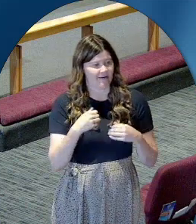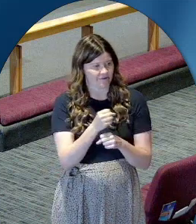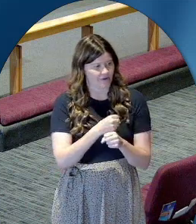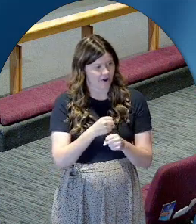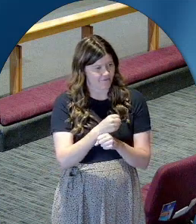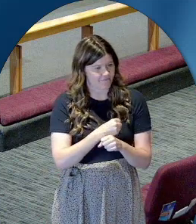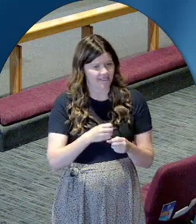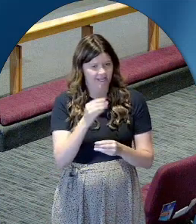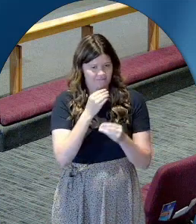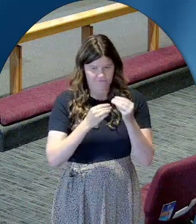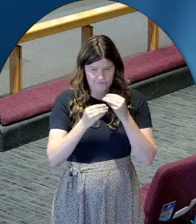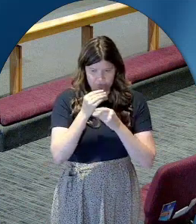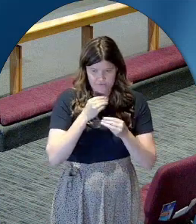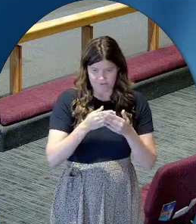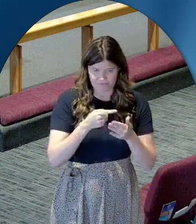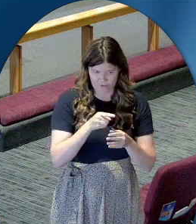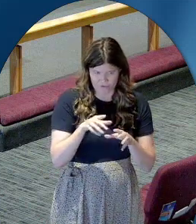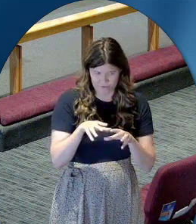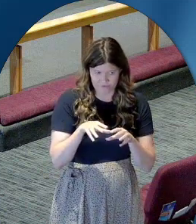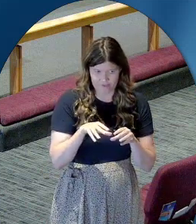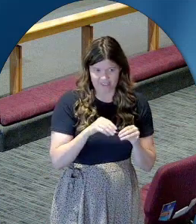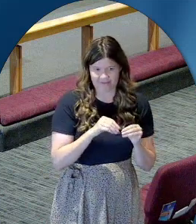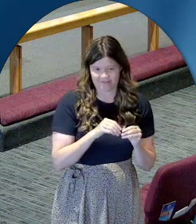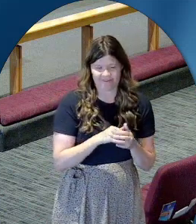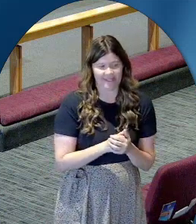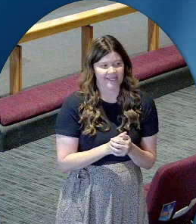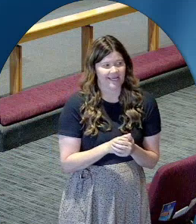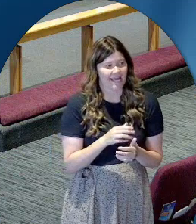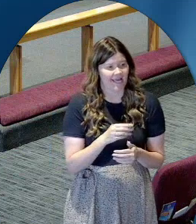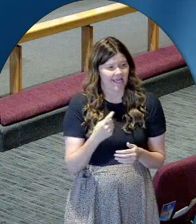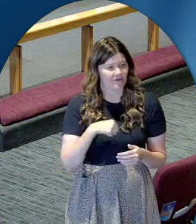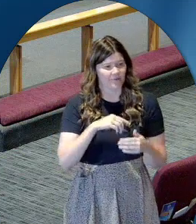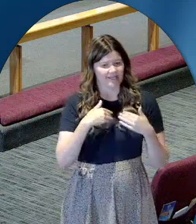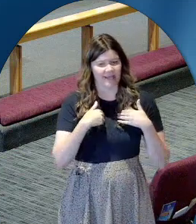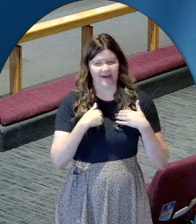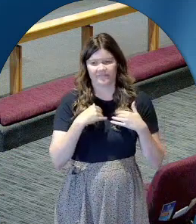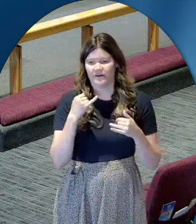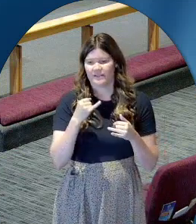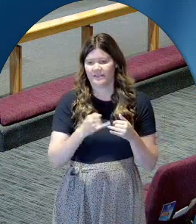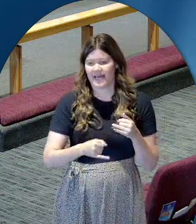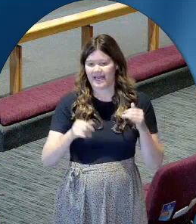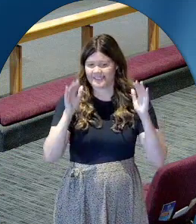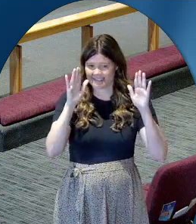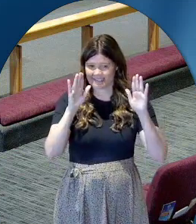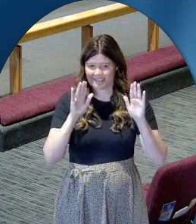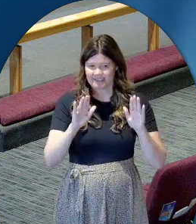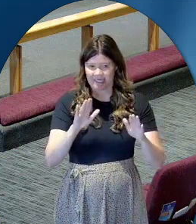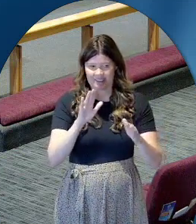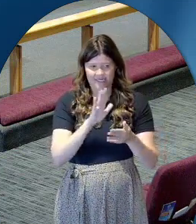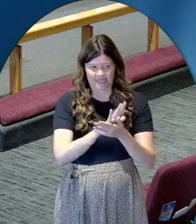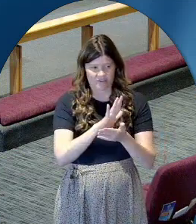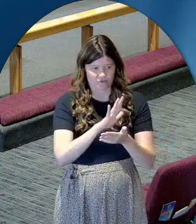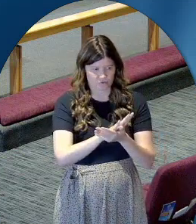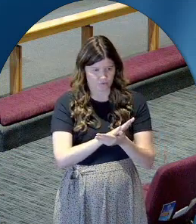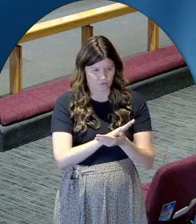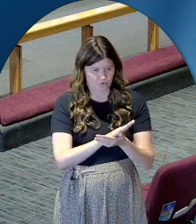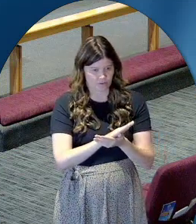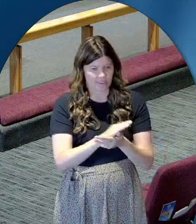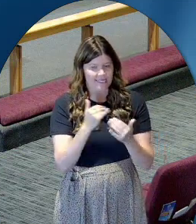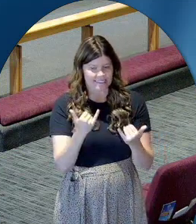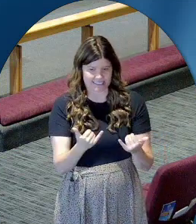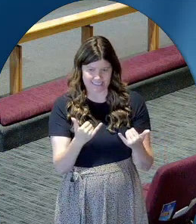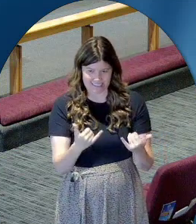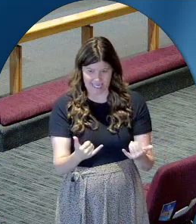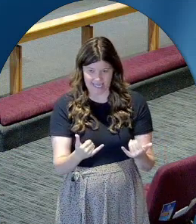don't exit too quickly. And we have our last Sunday school